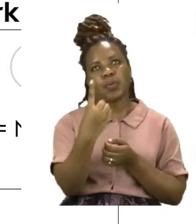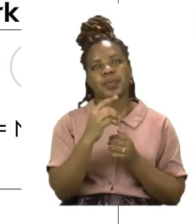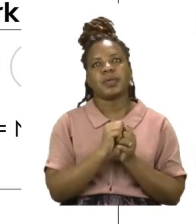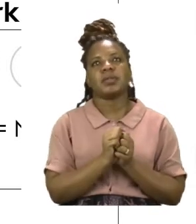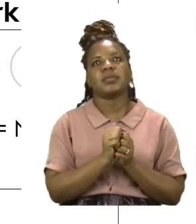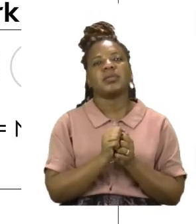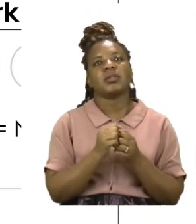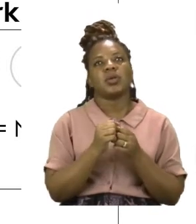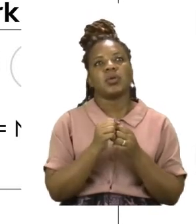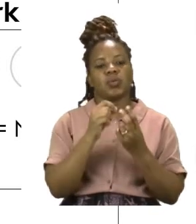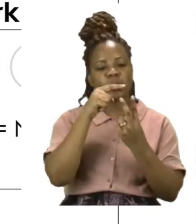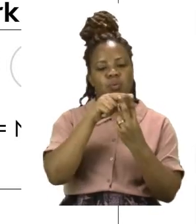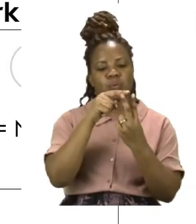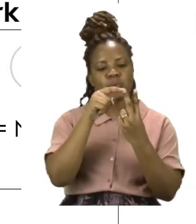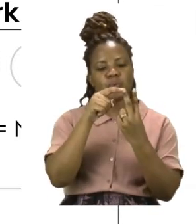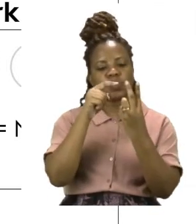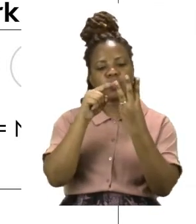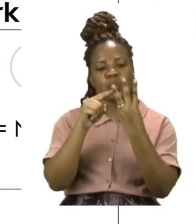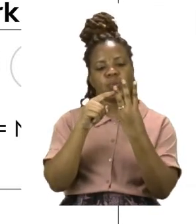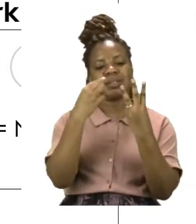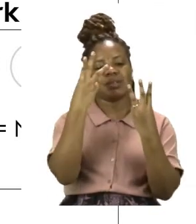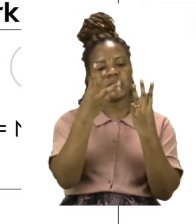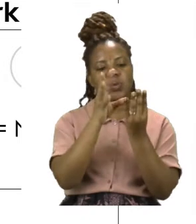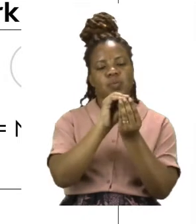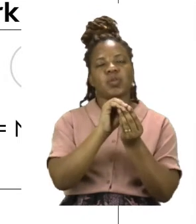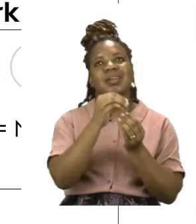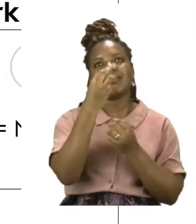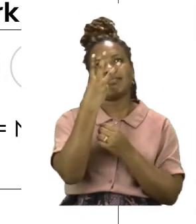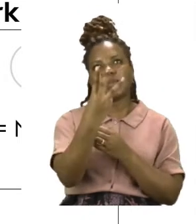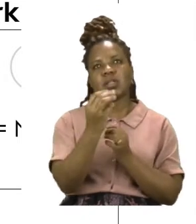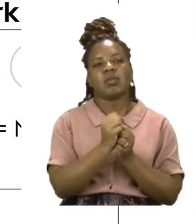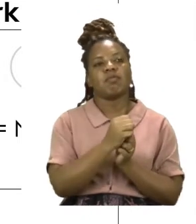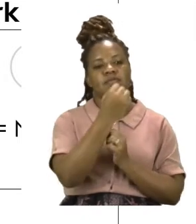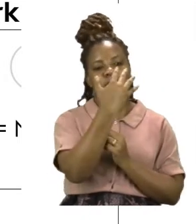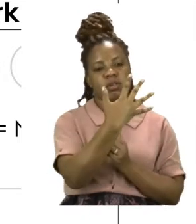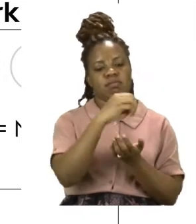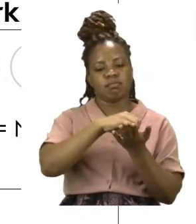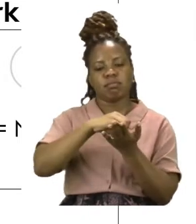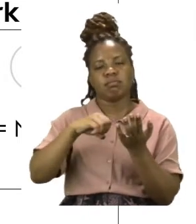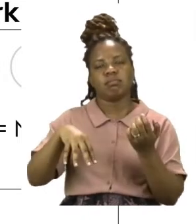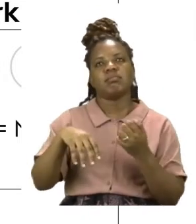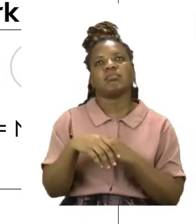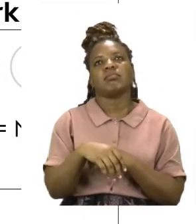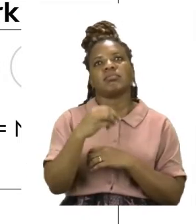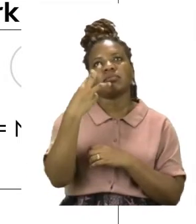minus 3 Namibian dollars will give us 2 Namibian